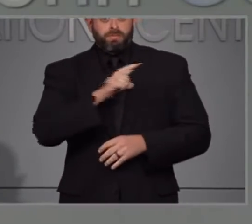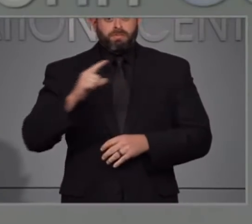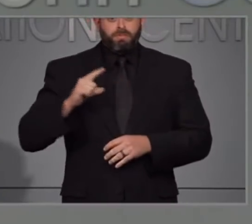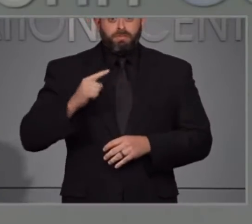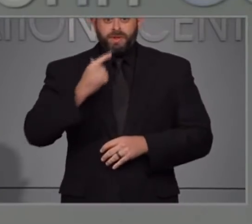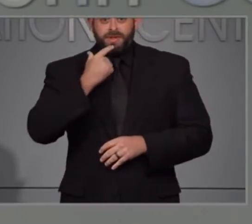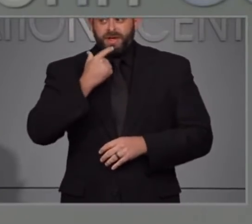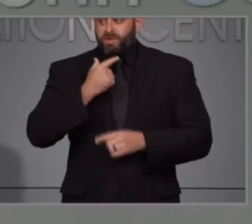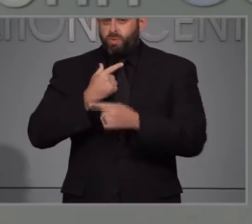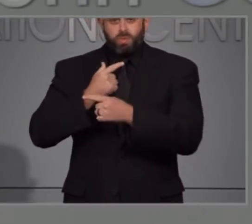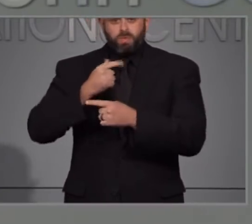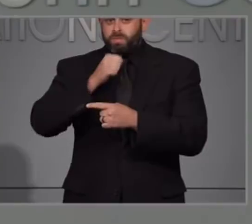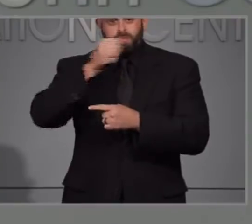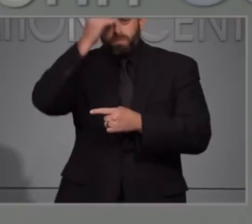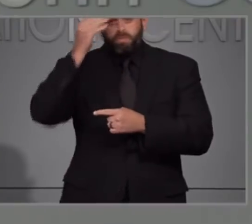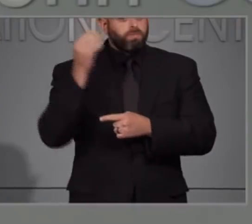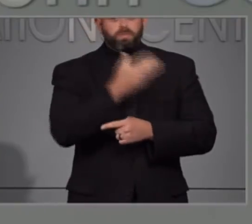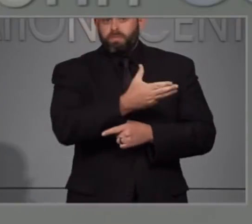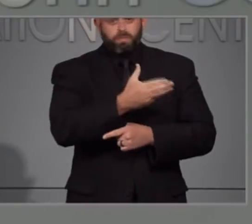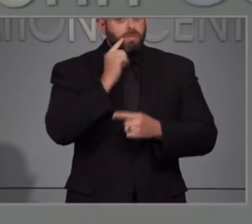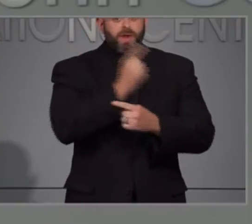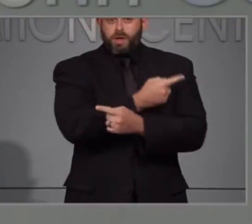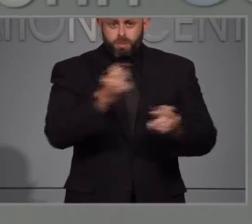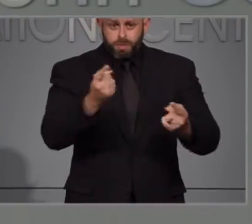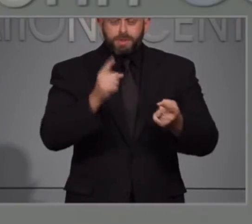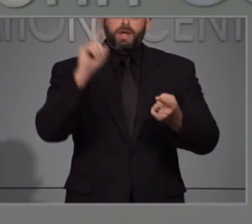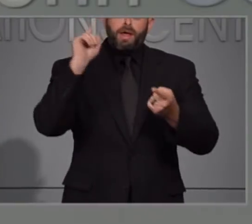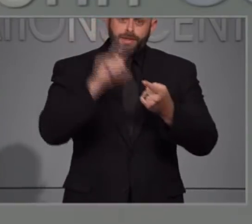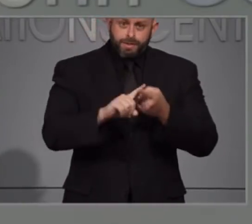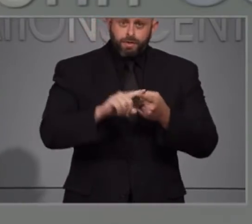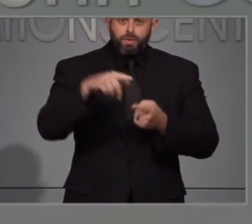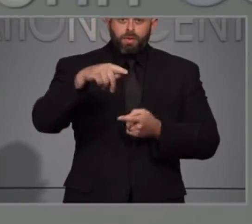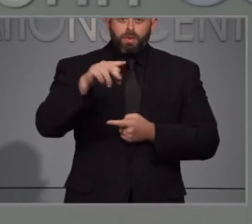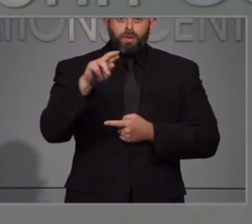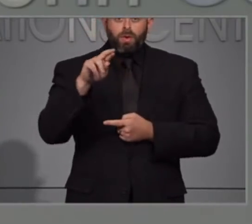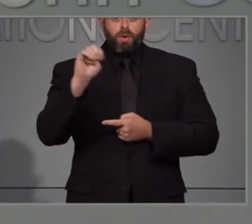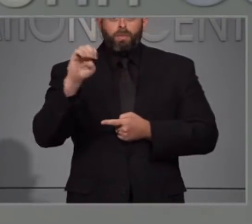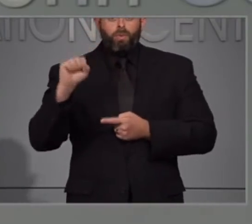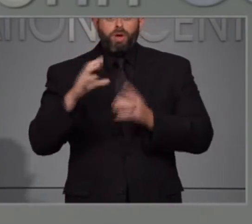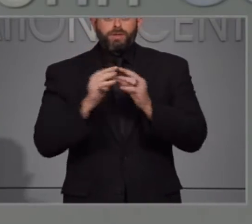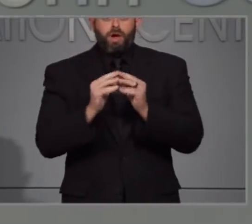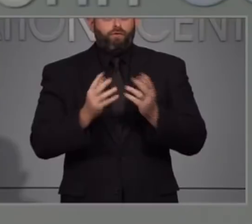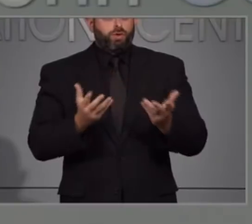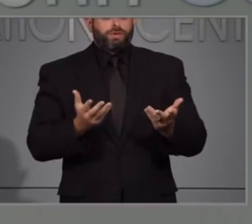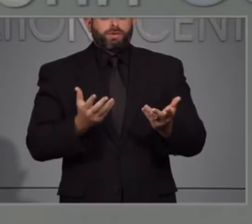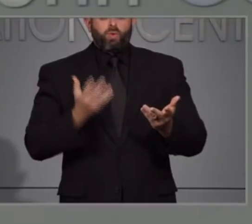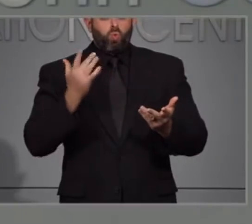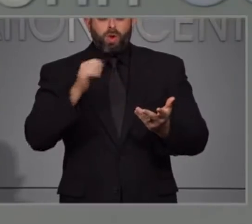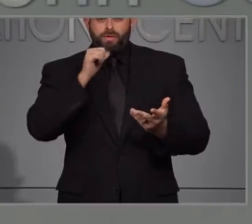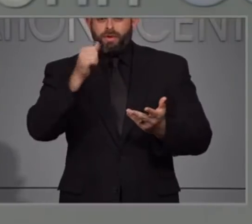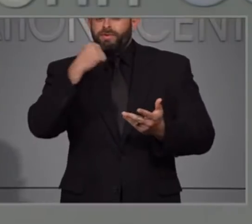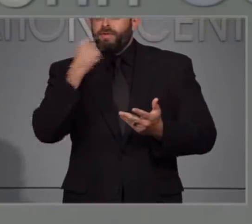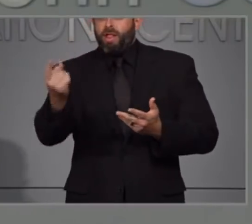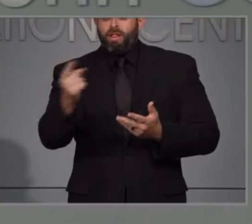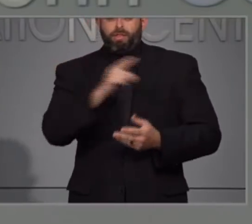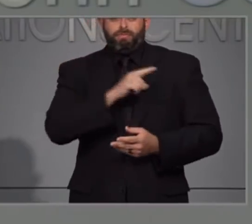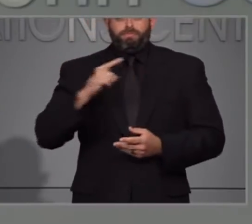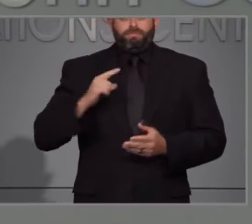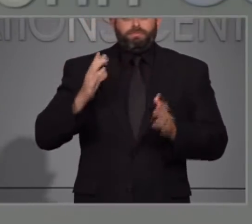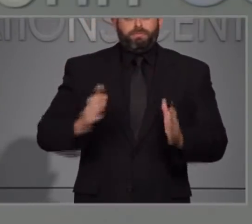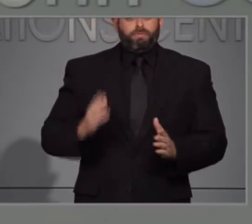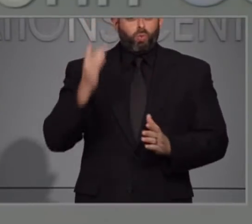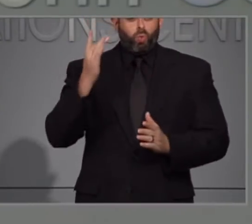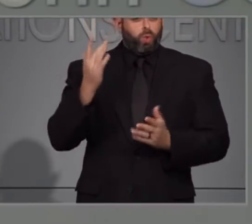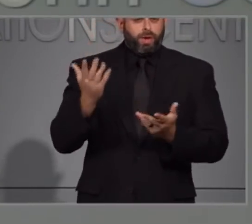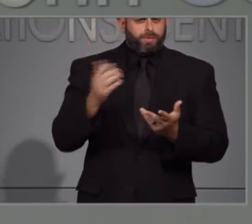up about your announcements until listening to these press conferences. Is there a reasoning behind that with bringing in the other levels